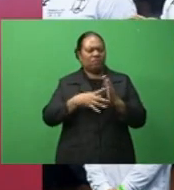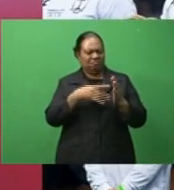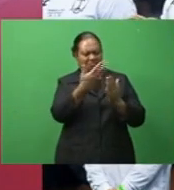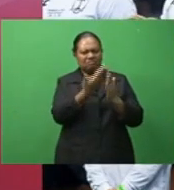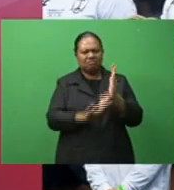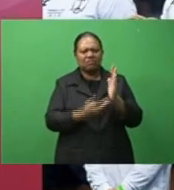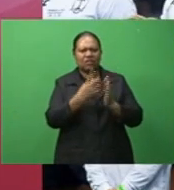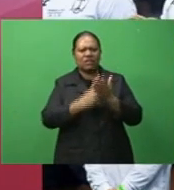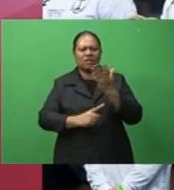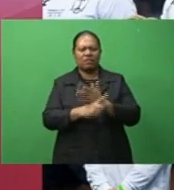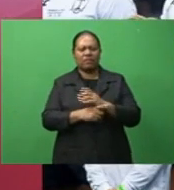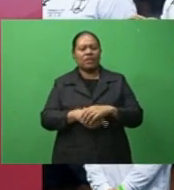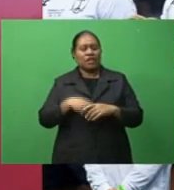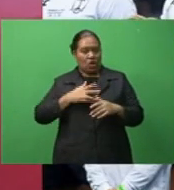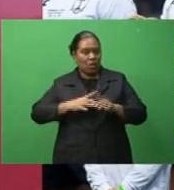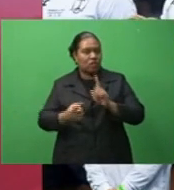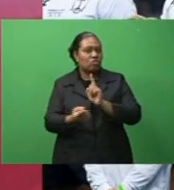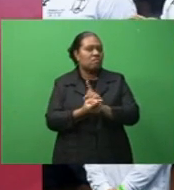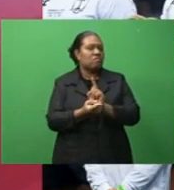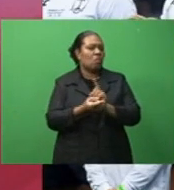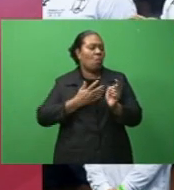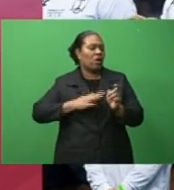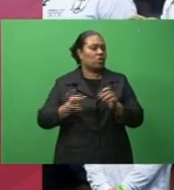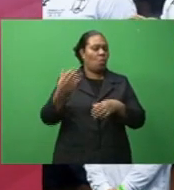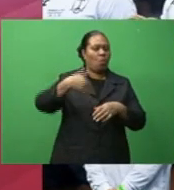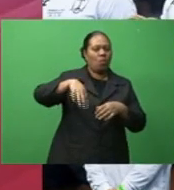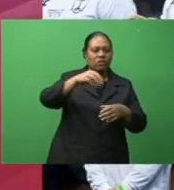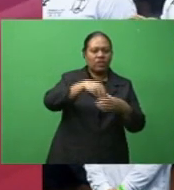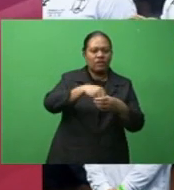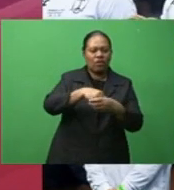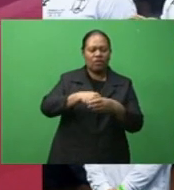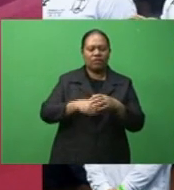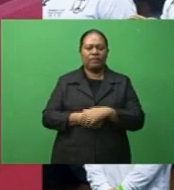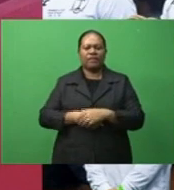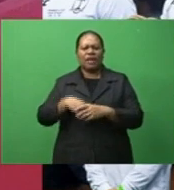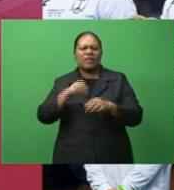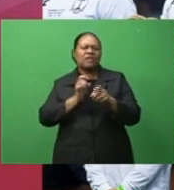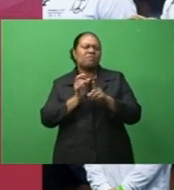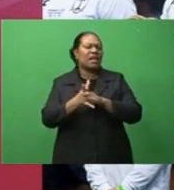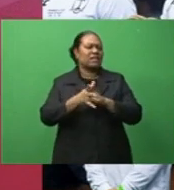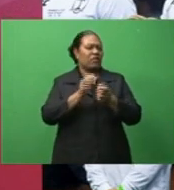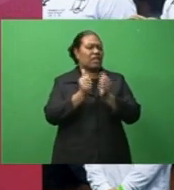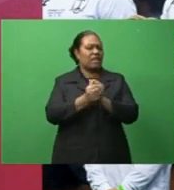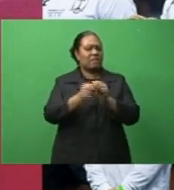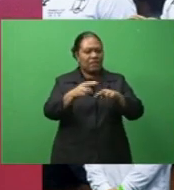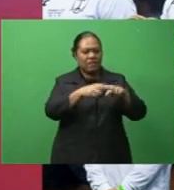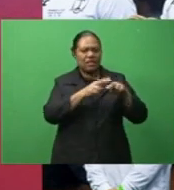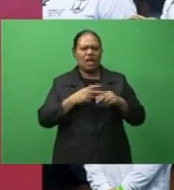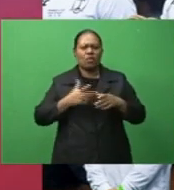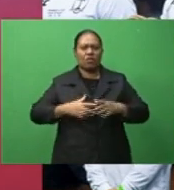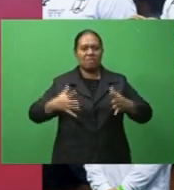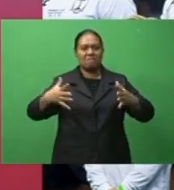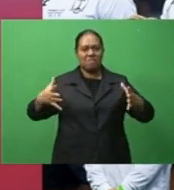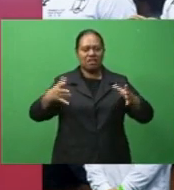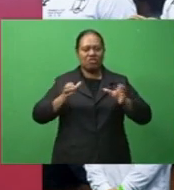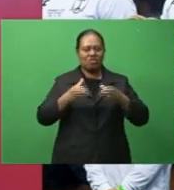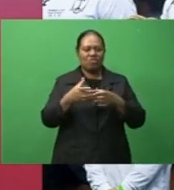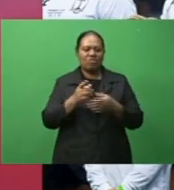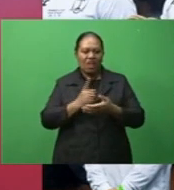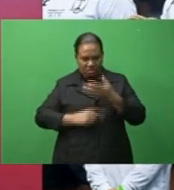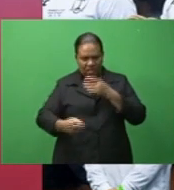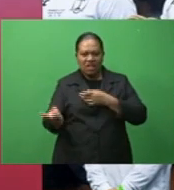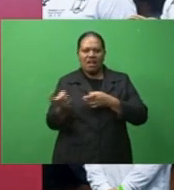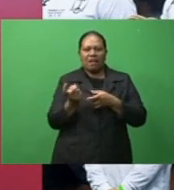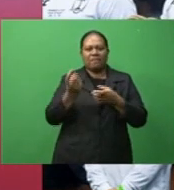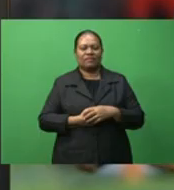to the islands and meet everybody involved. Some passionate people in the game in Fiji. There's a whole group of people I'm looking forward to meeting